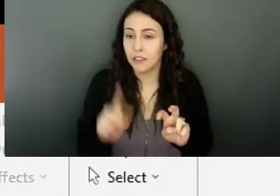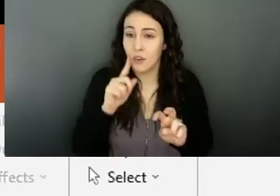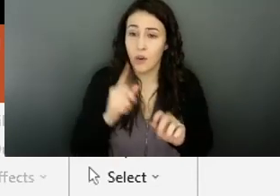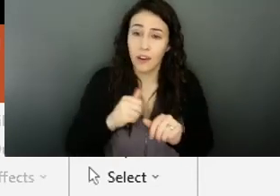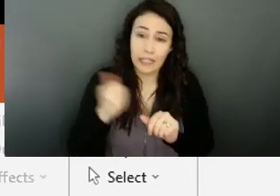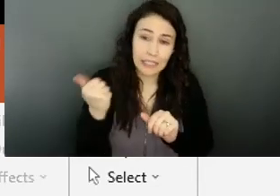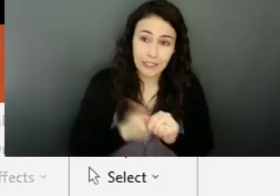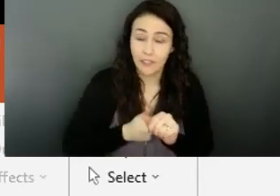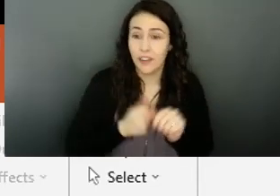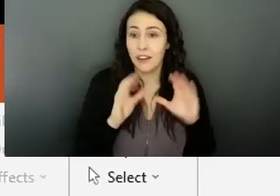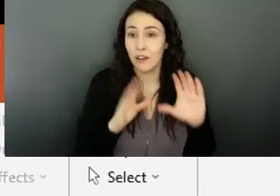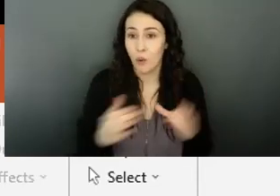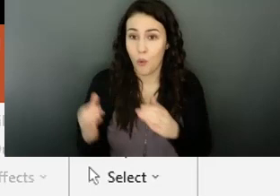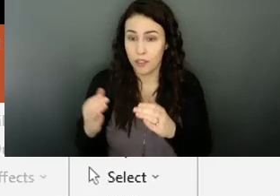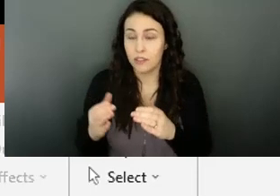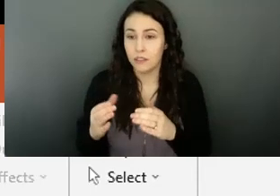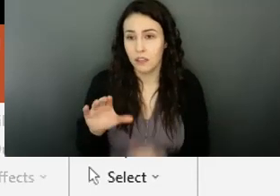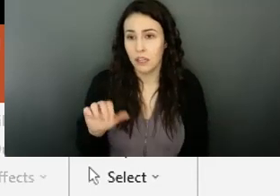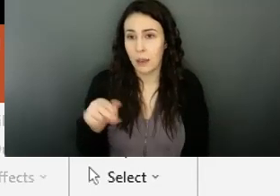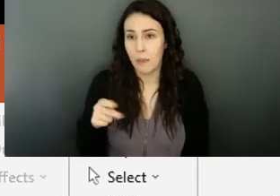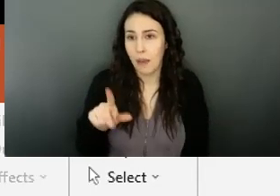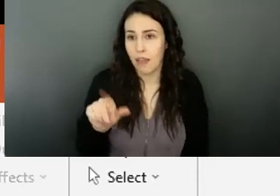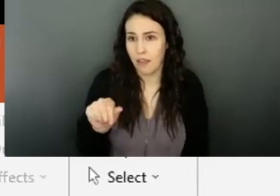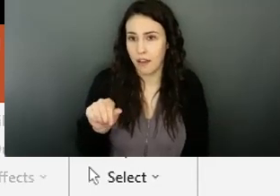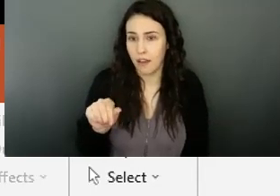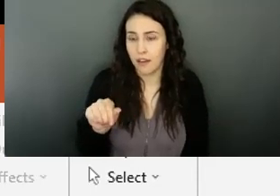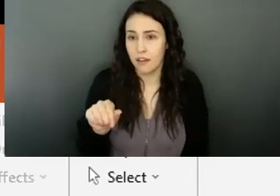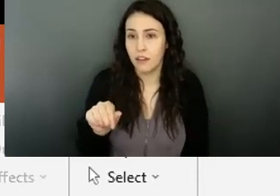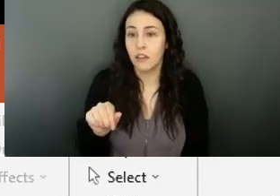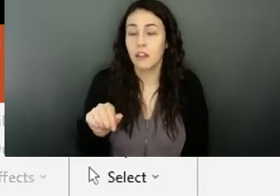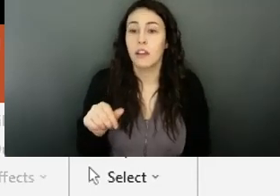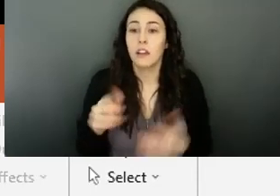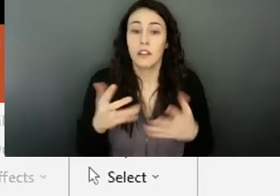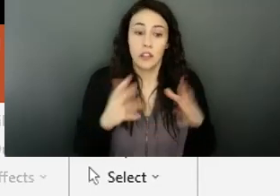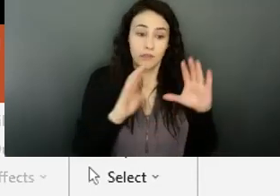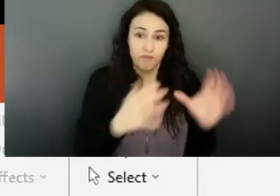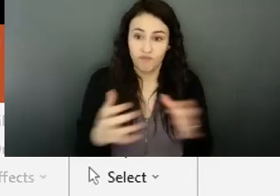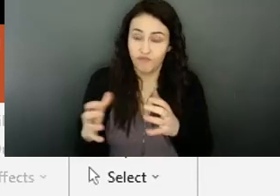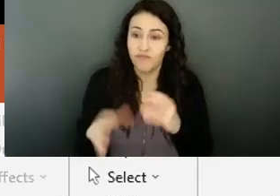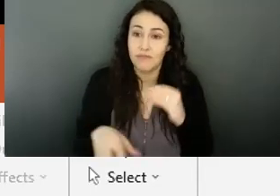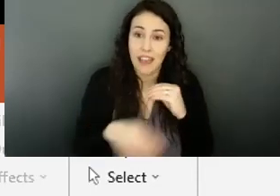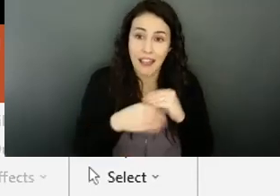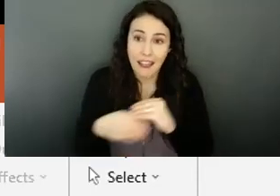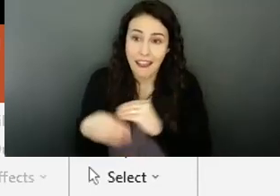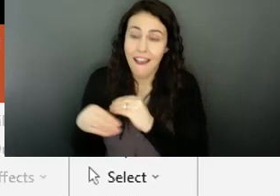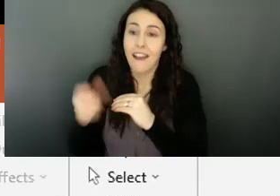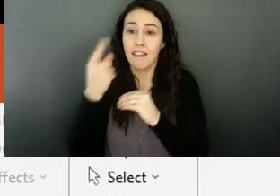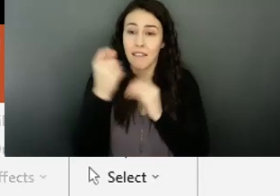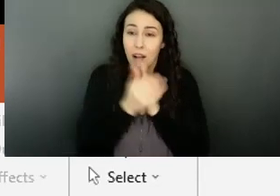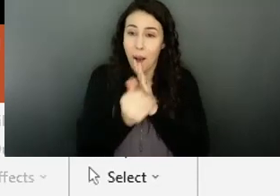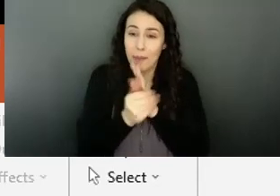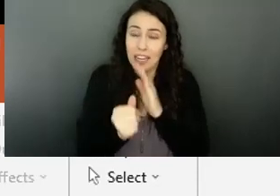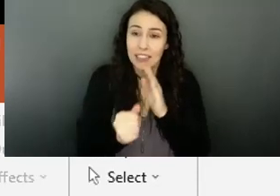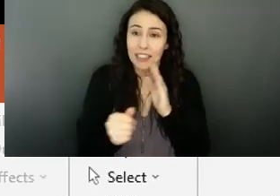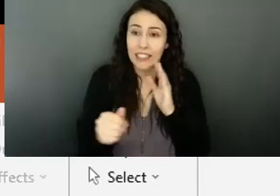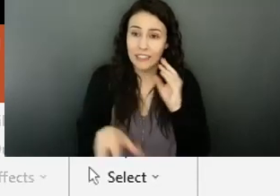at Capella. And then as those are all added together, all those competencies are added together, they then arrive at